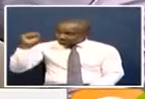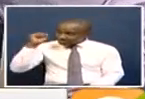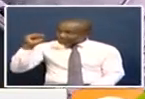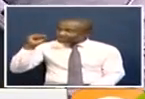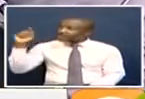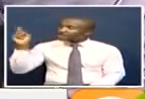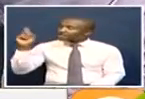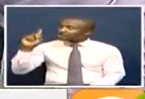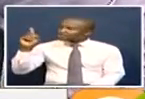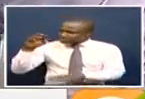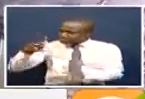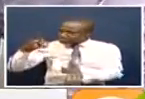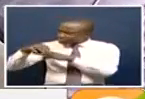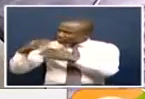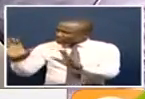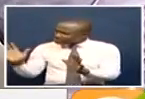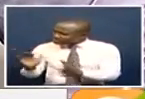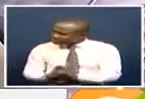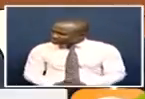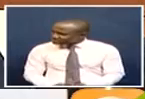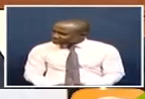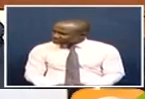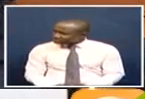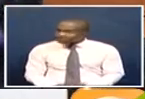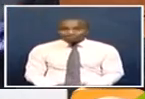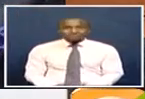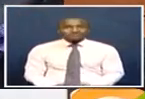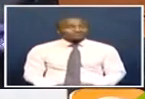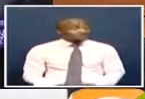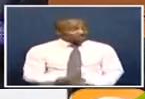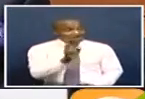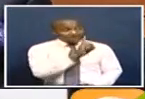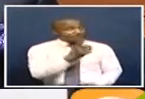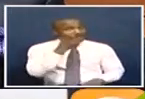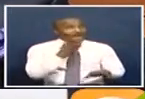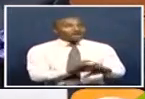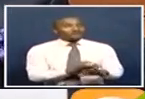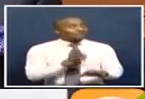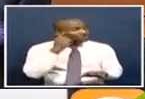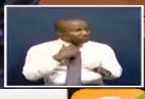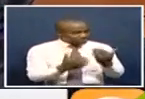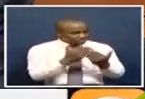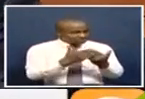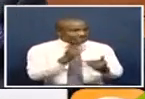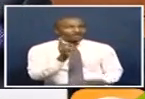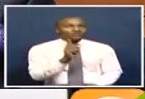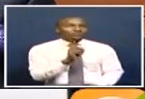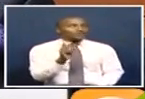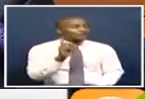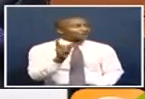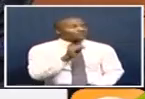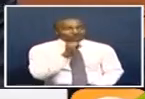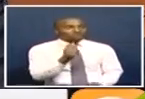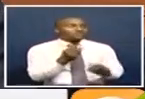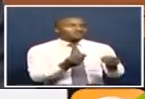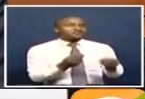Has Sonko lost his Sonko-ness? Nairobi is a very difficult place. You know me, I was brought up in Nairobi. Yes. Nairobi politics is not easy.